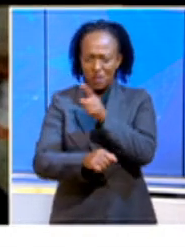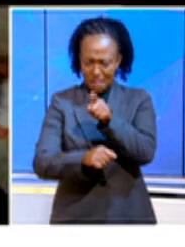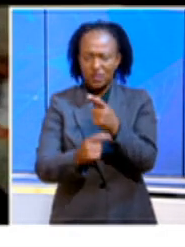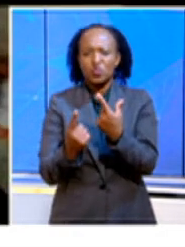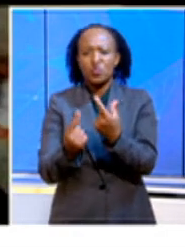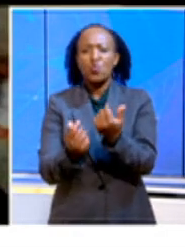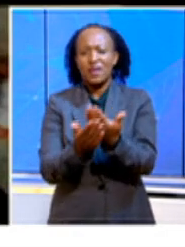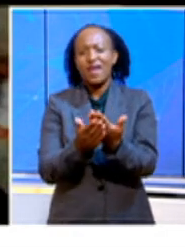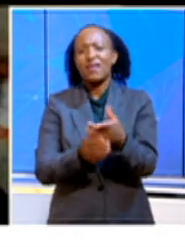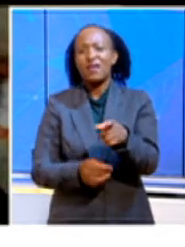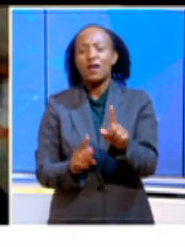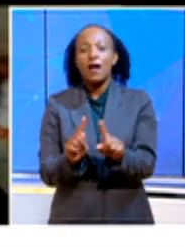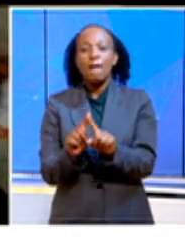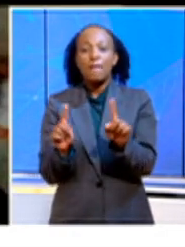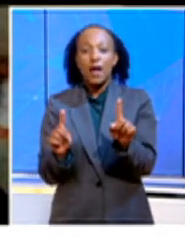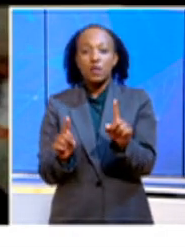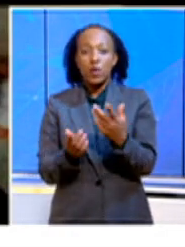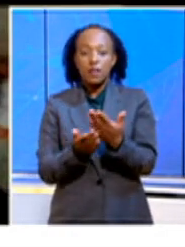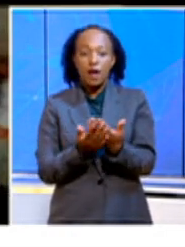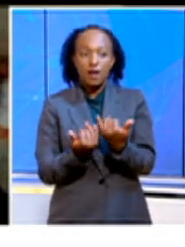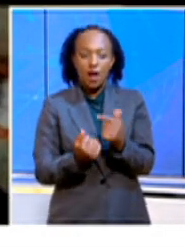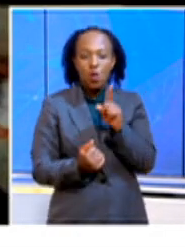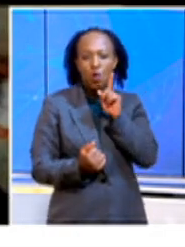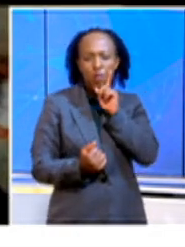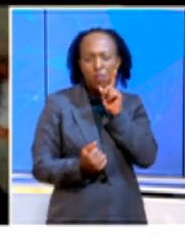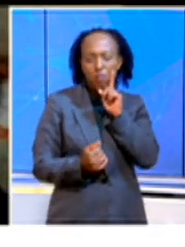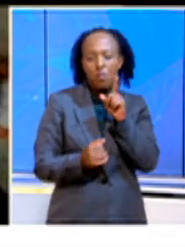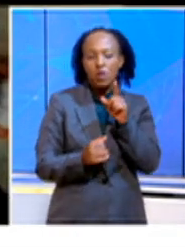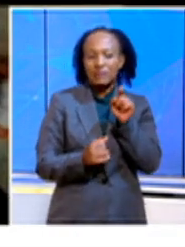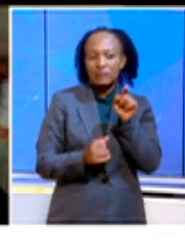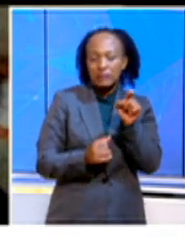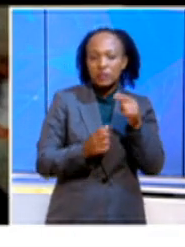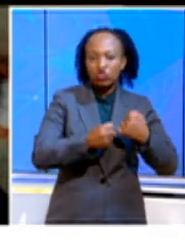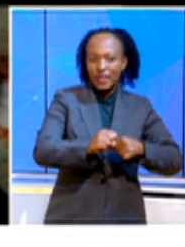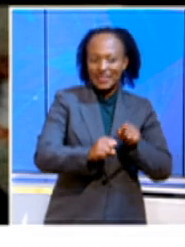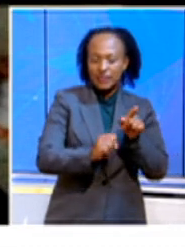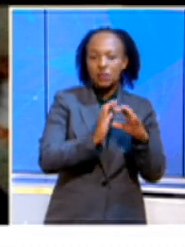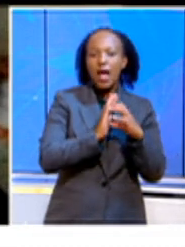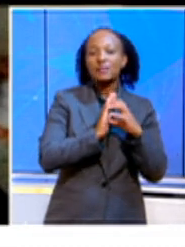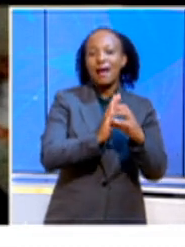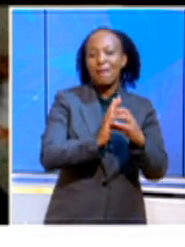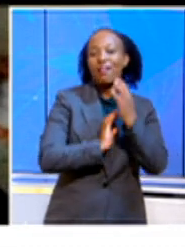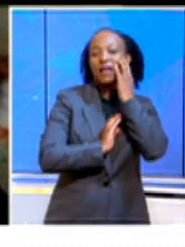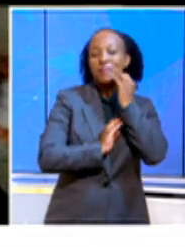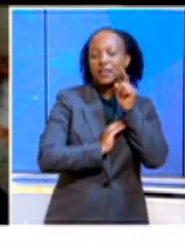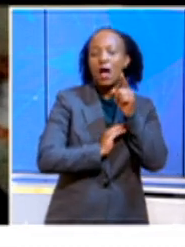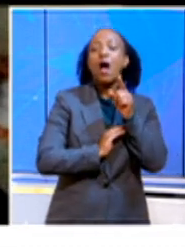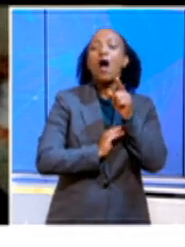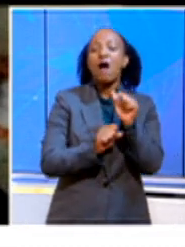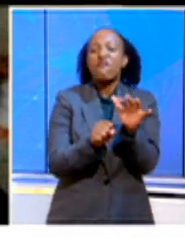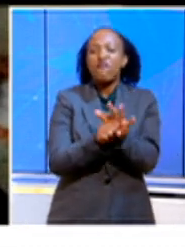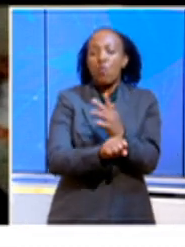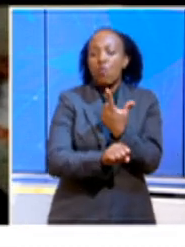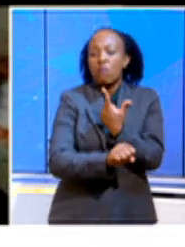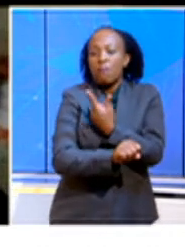it. But we can't look at the trial vaccination strategy as an example of what a complete rollout looks like. It's a